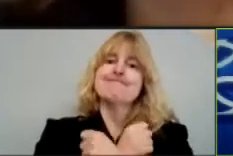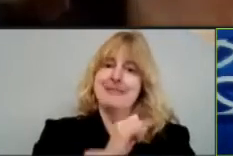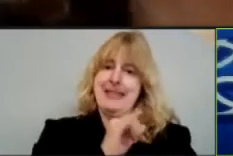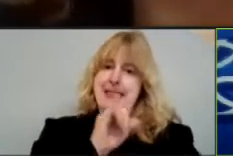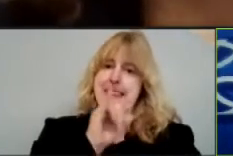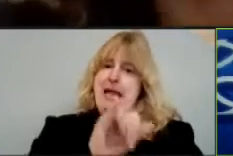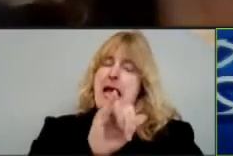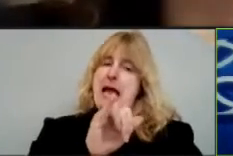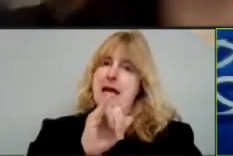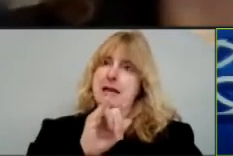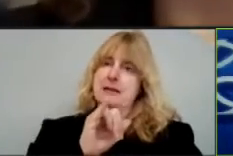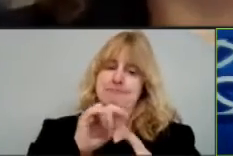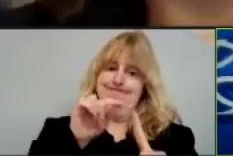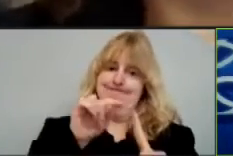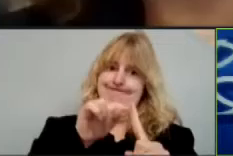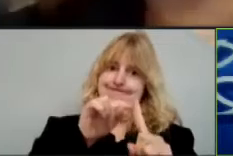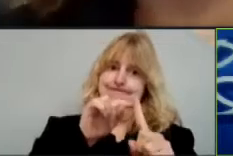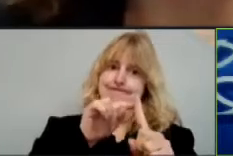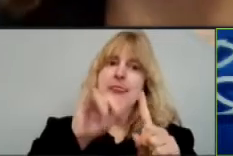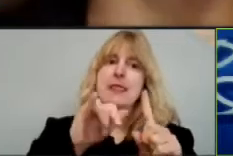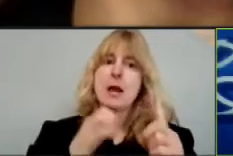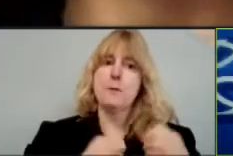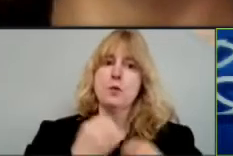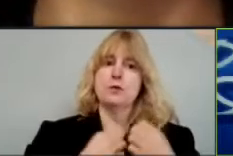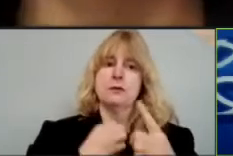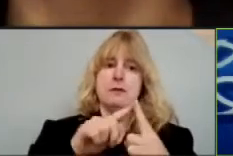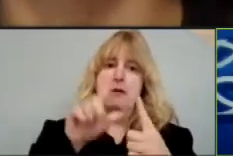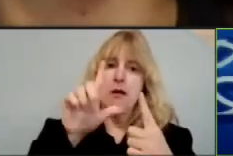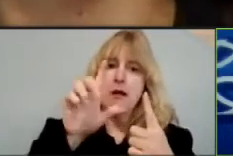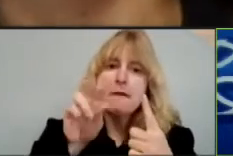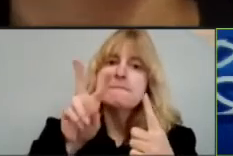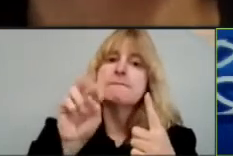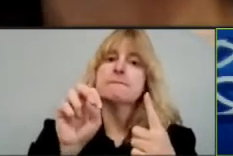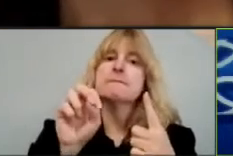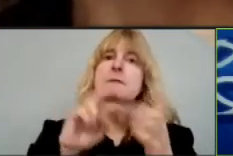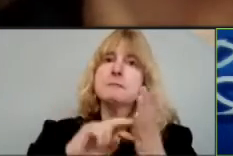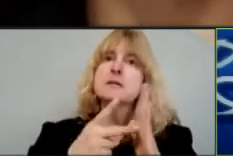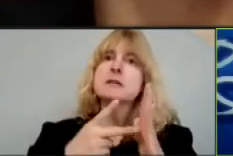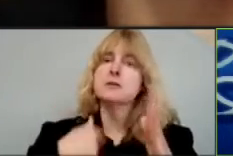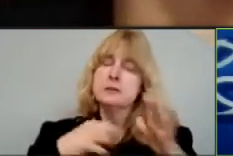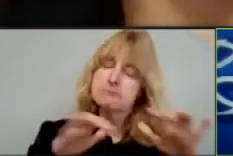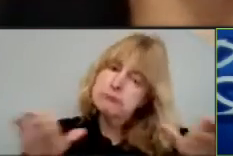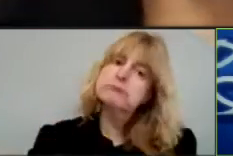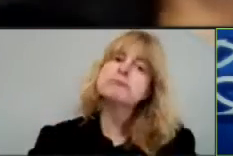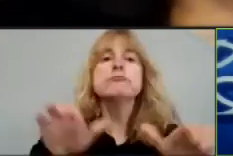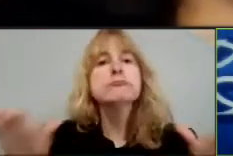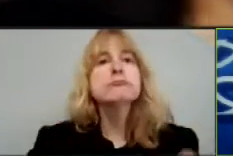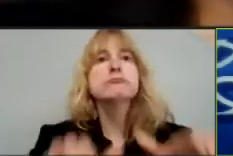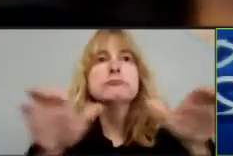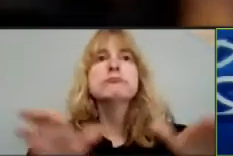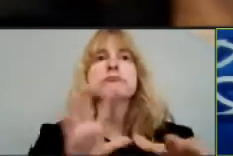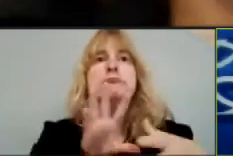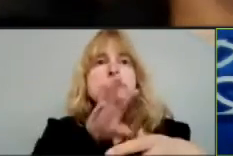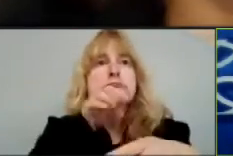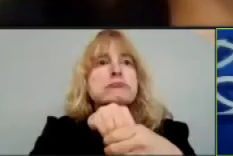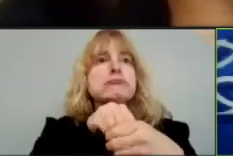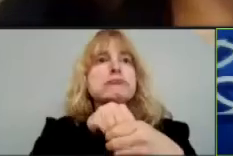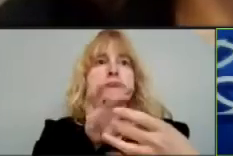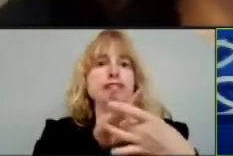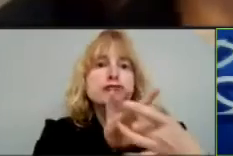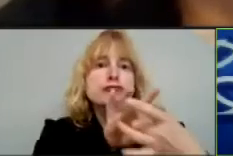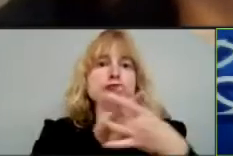emotion that moves us to do this work and to be engaged with you and to try to be a channel